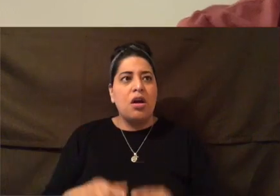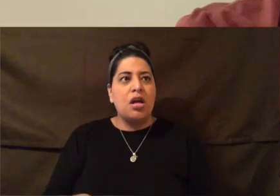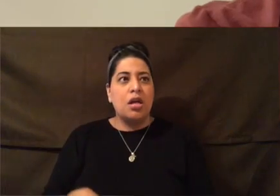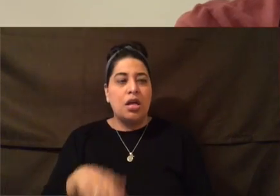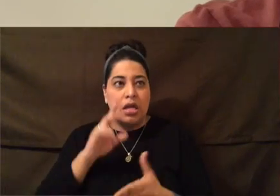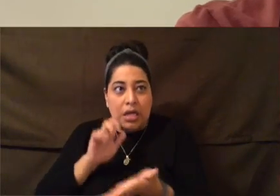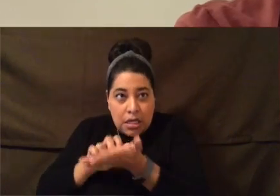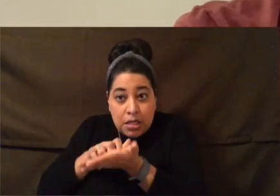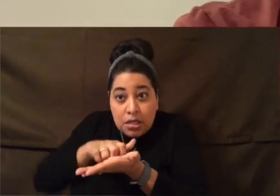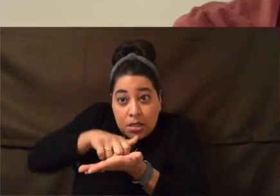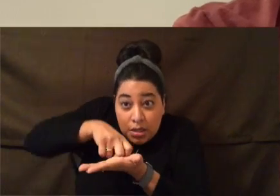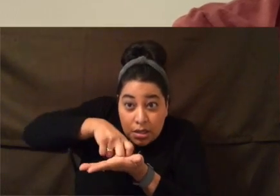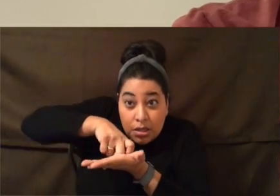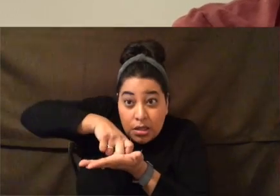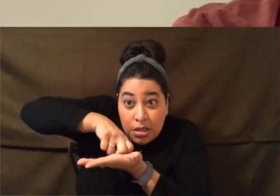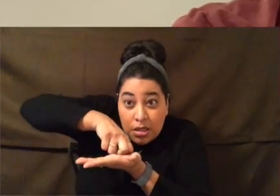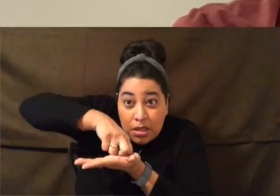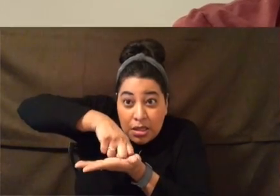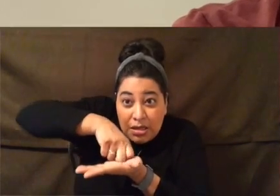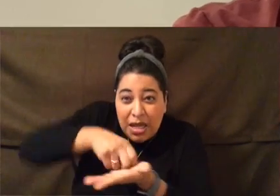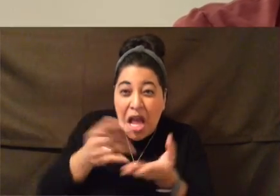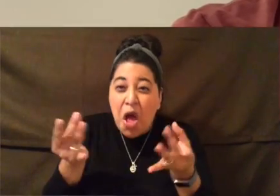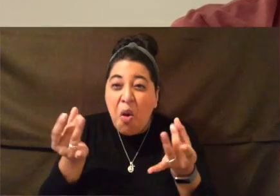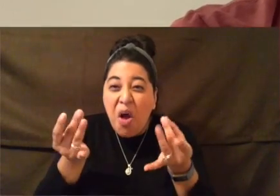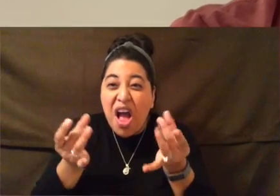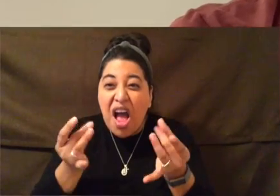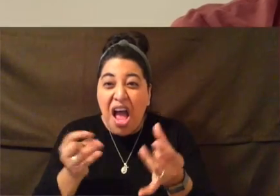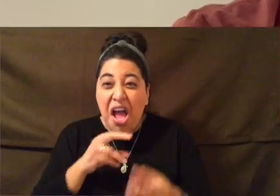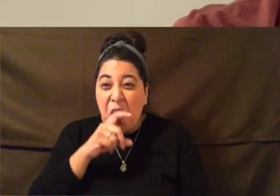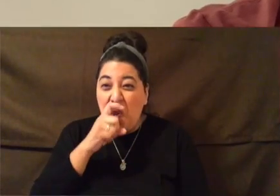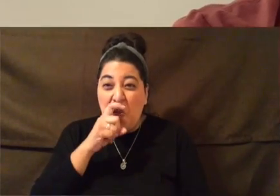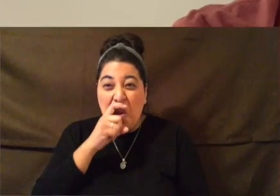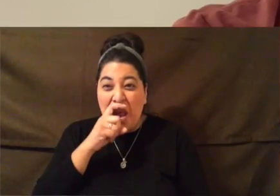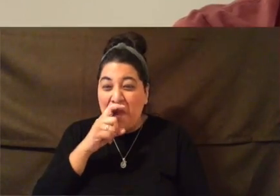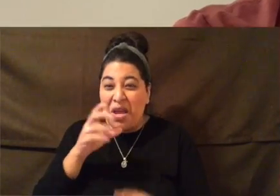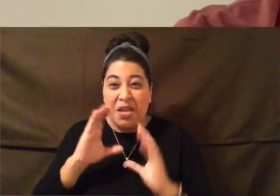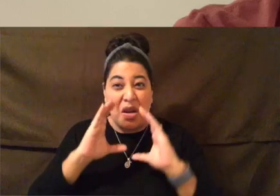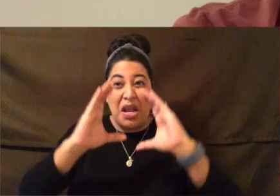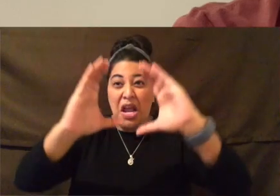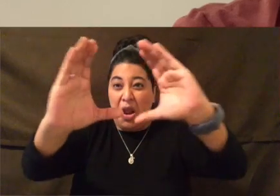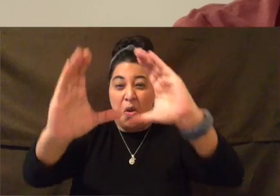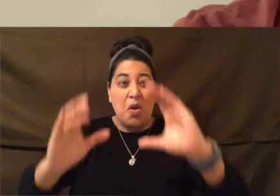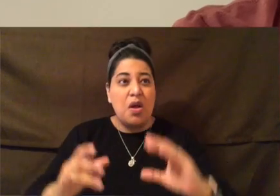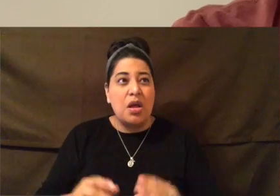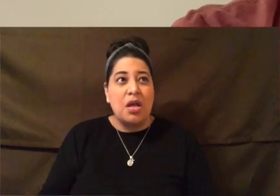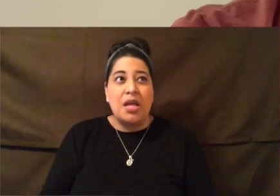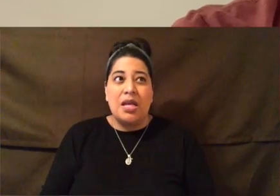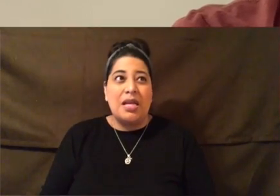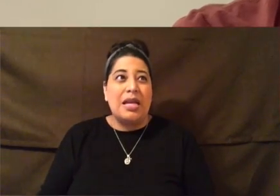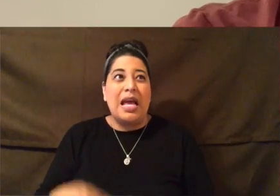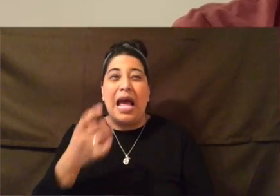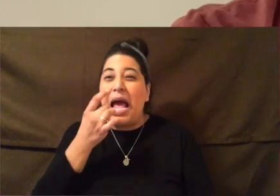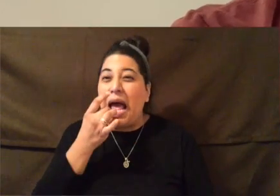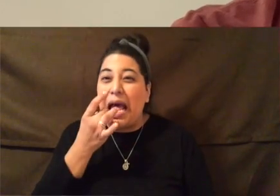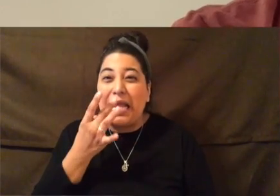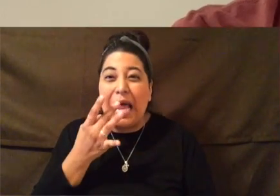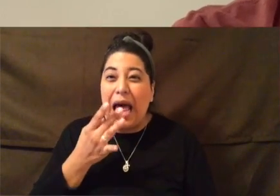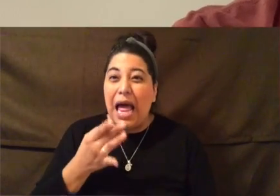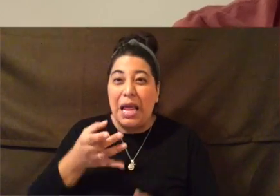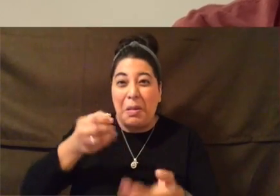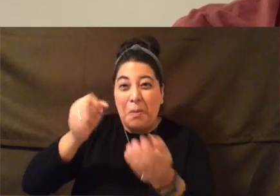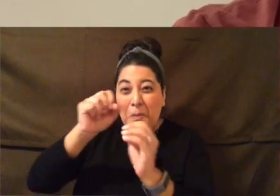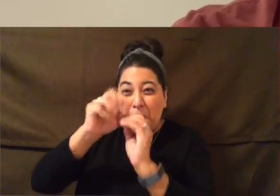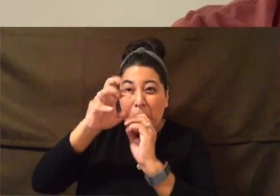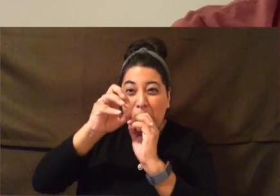tunnel. He crouched down and began moving through the damp, creepy tunnel. The flashlight barely lit the stone